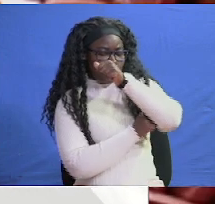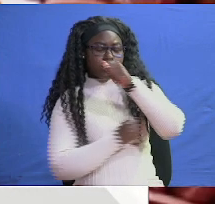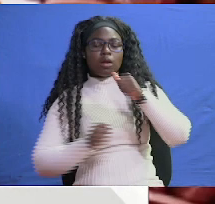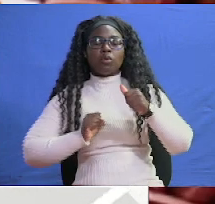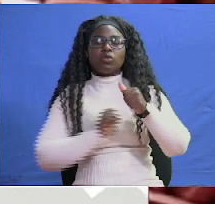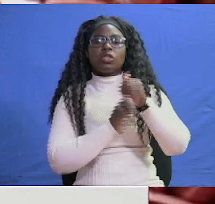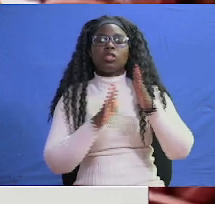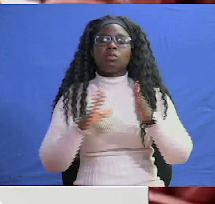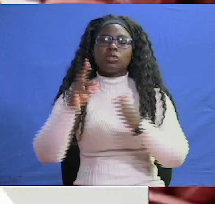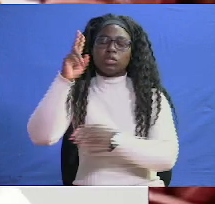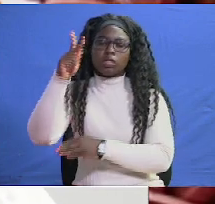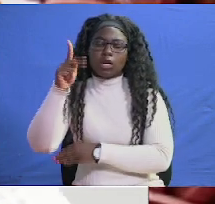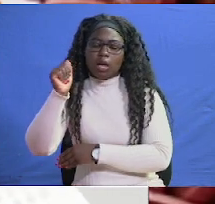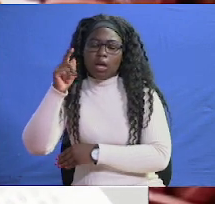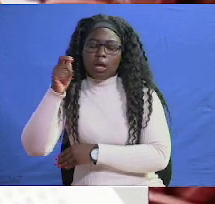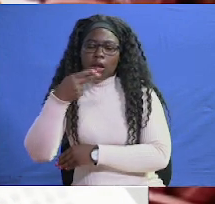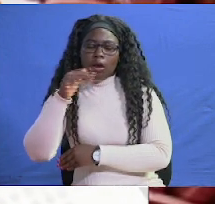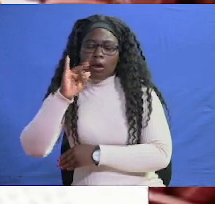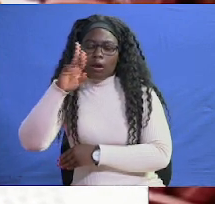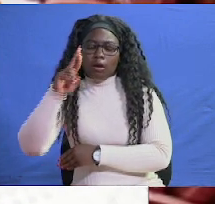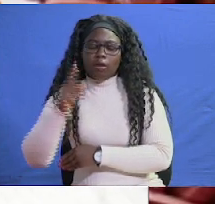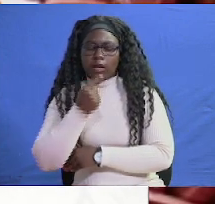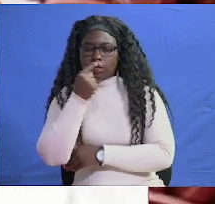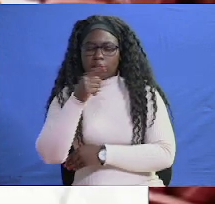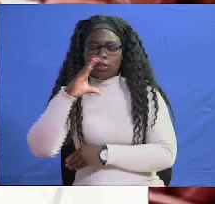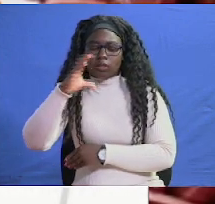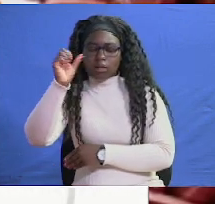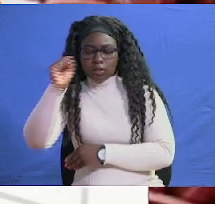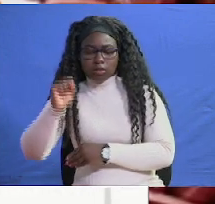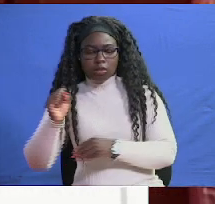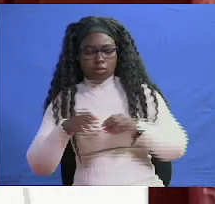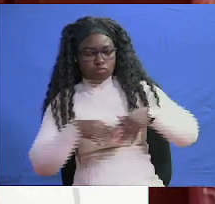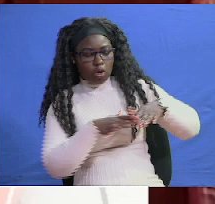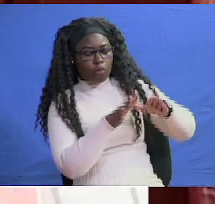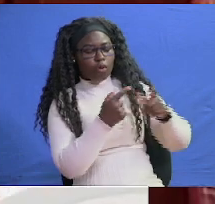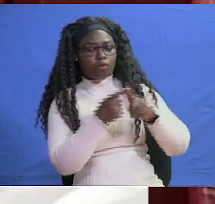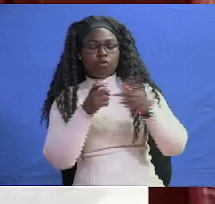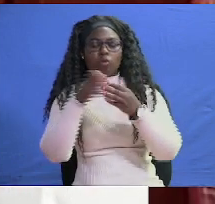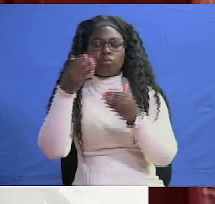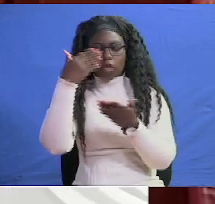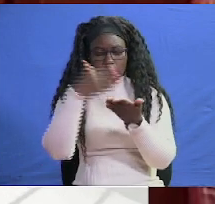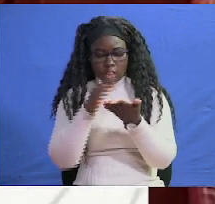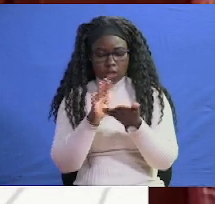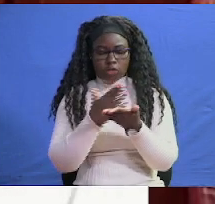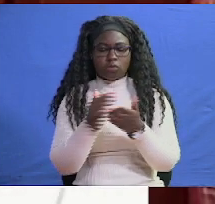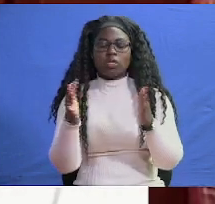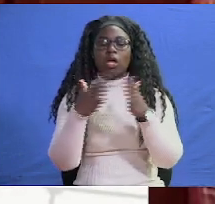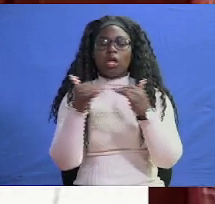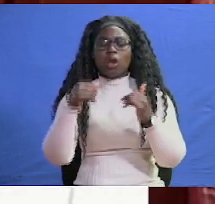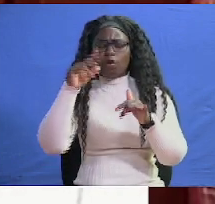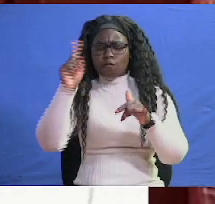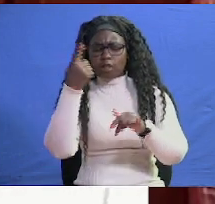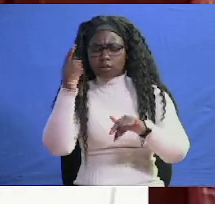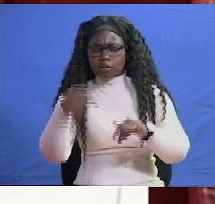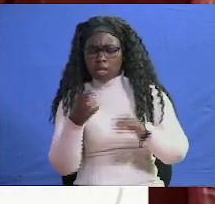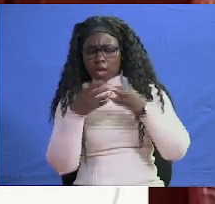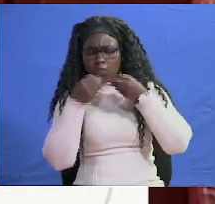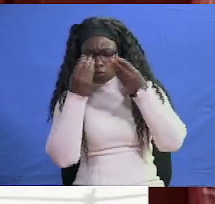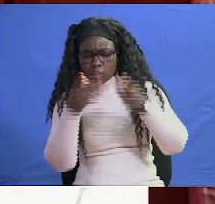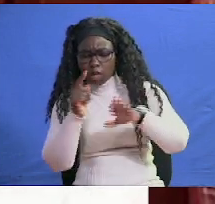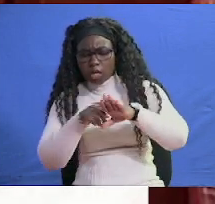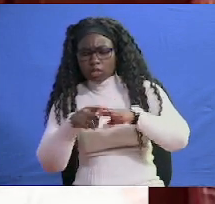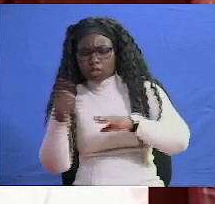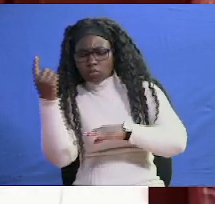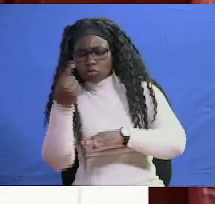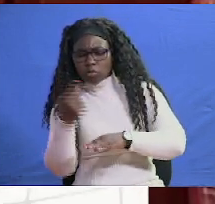Speaker Kathuri Munguri stated that Kuria should stay off Meru issues. First, he came for the media. And when I brought a motion of censure